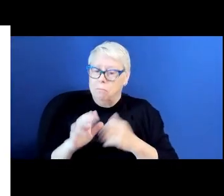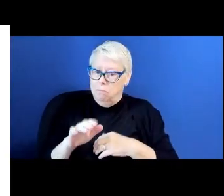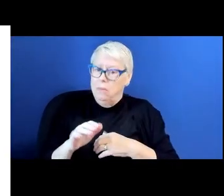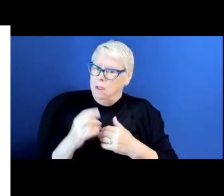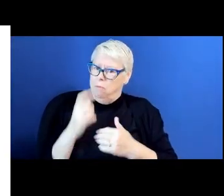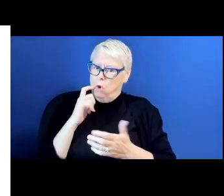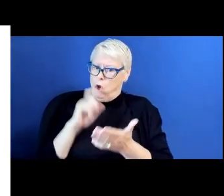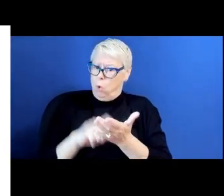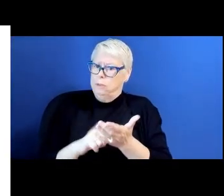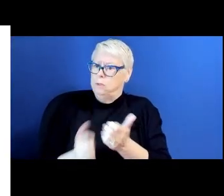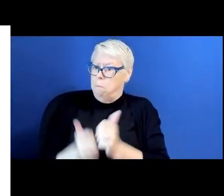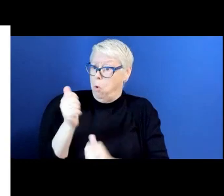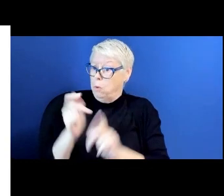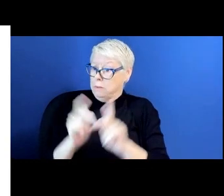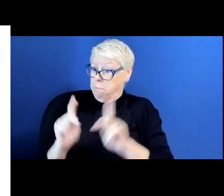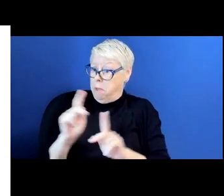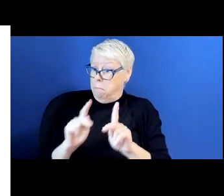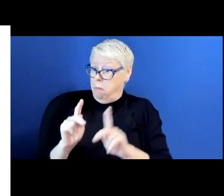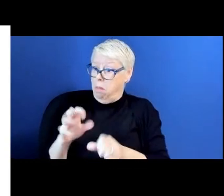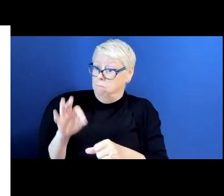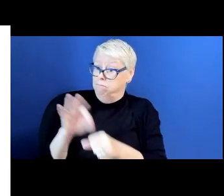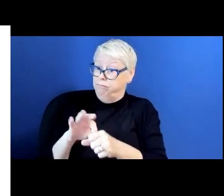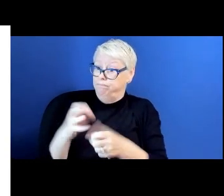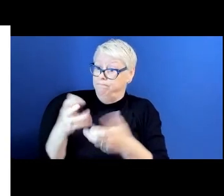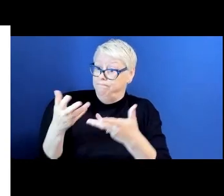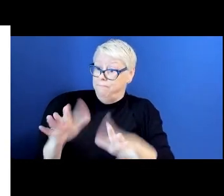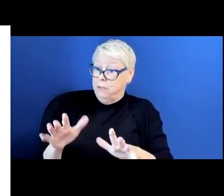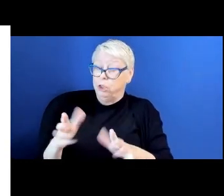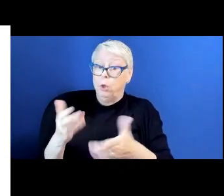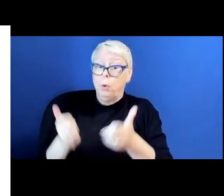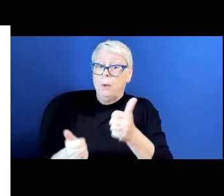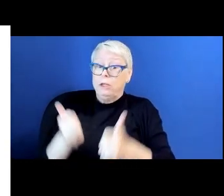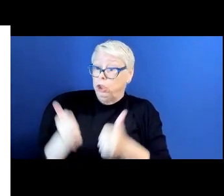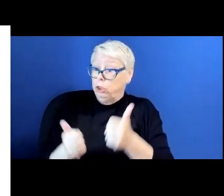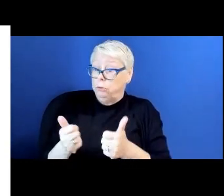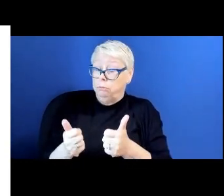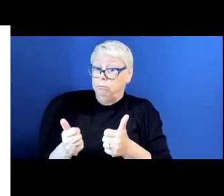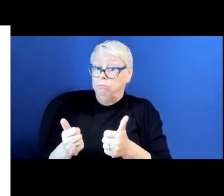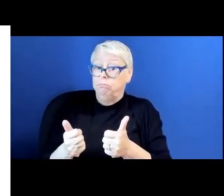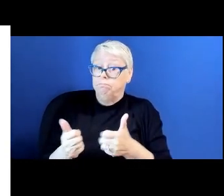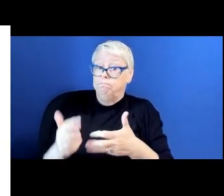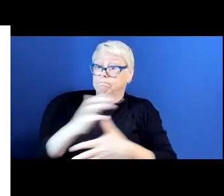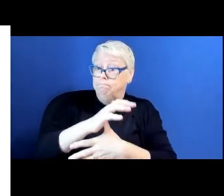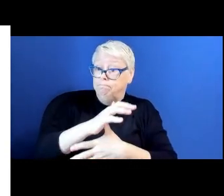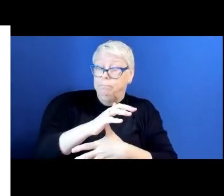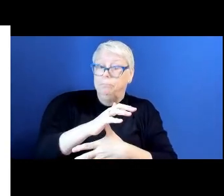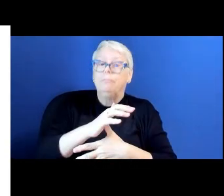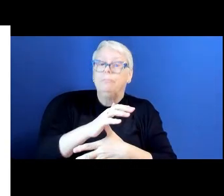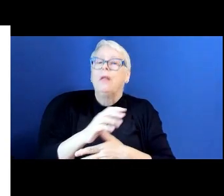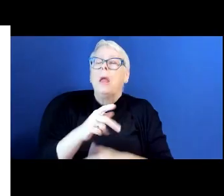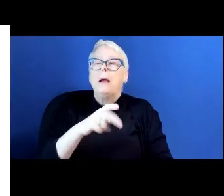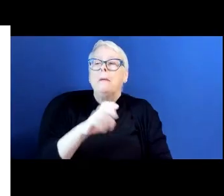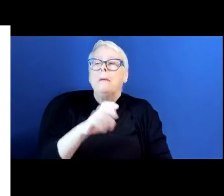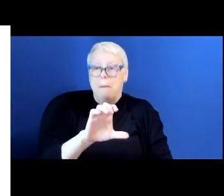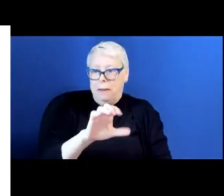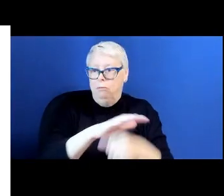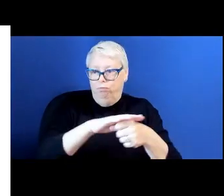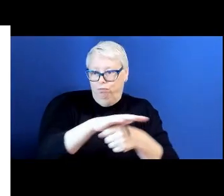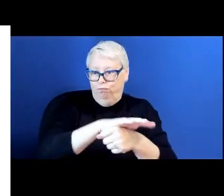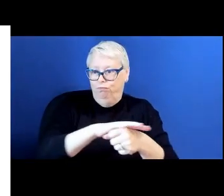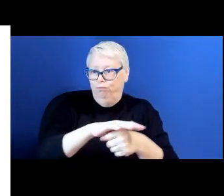majority of the people in the poll responding that conversation happening in public space.